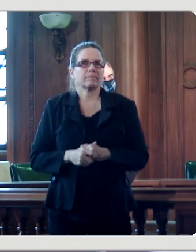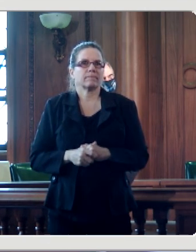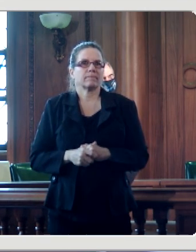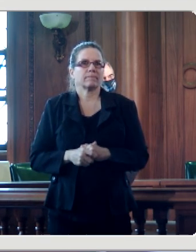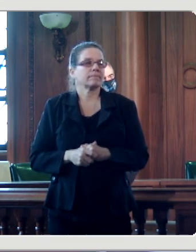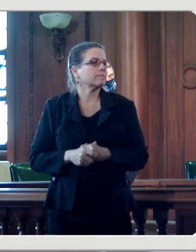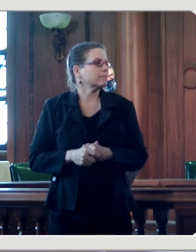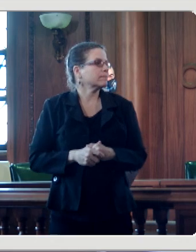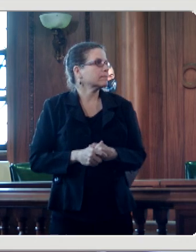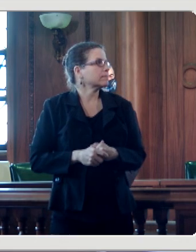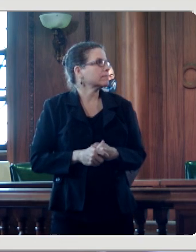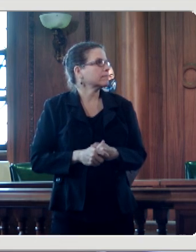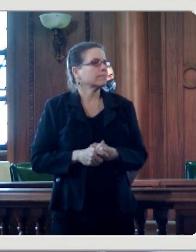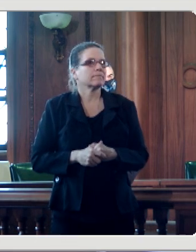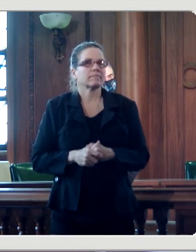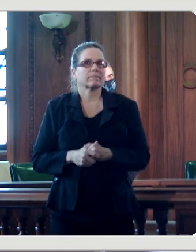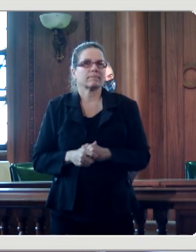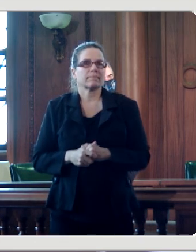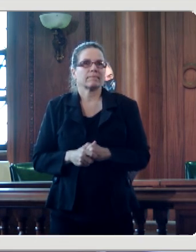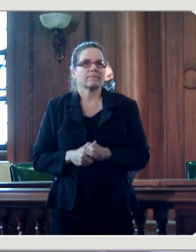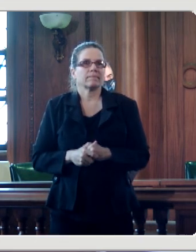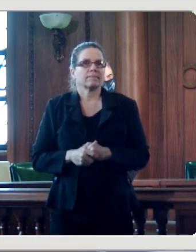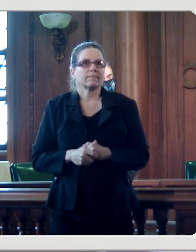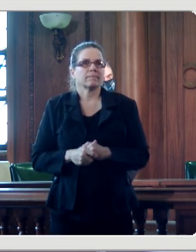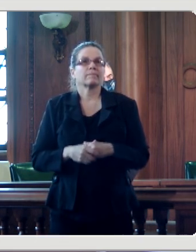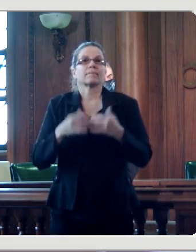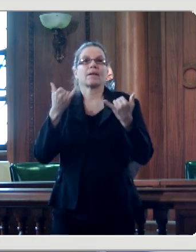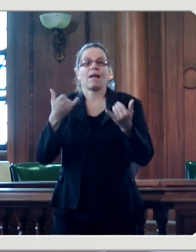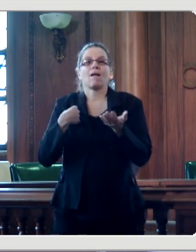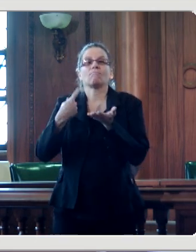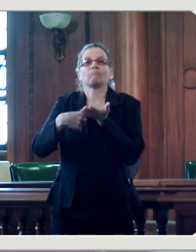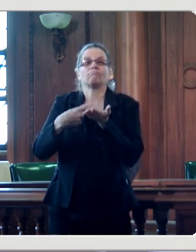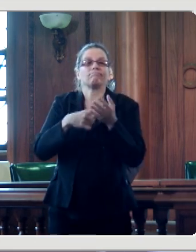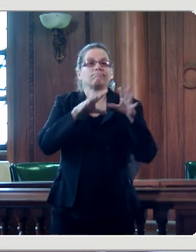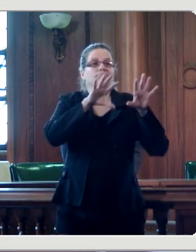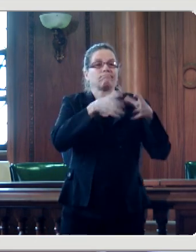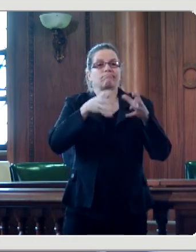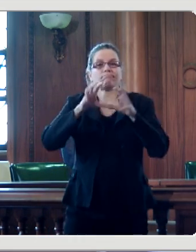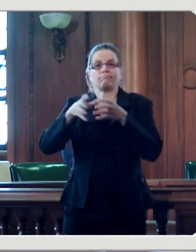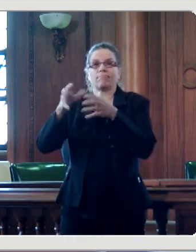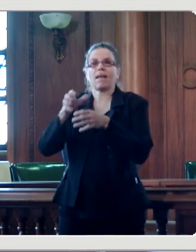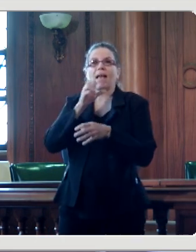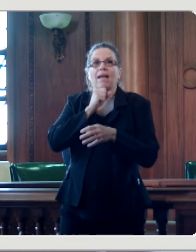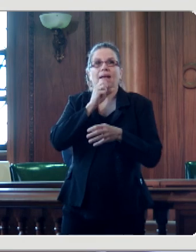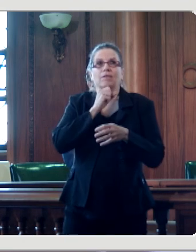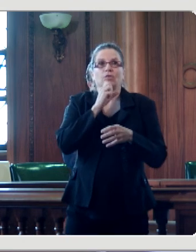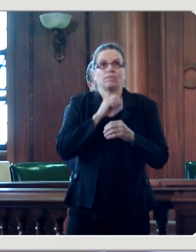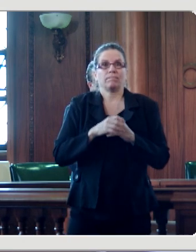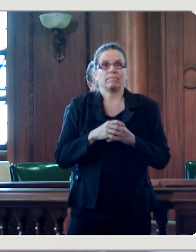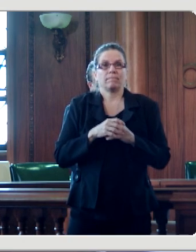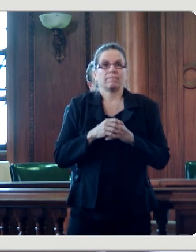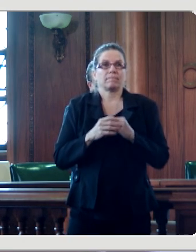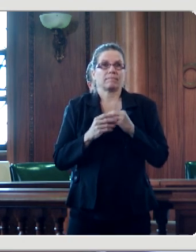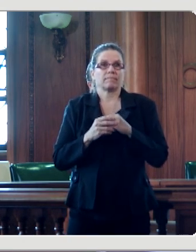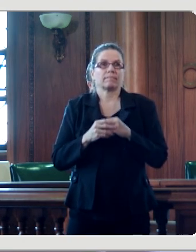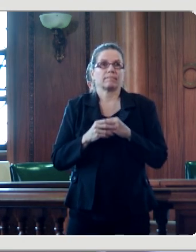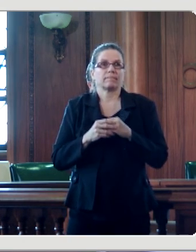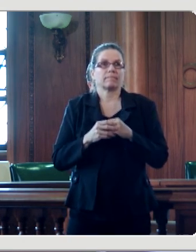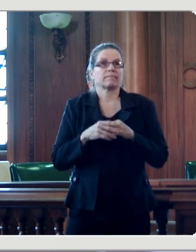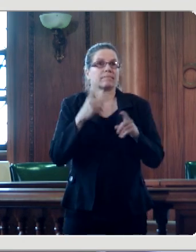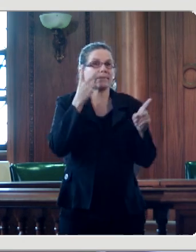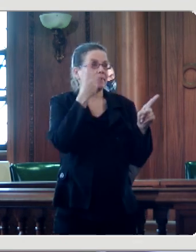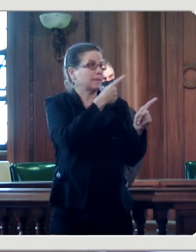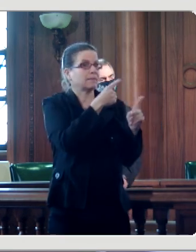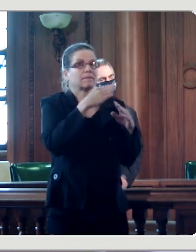as far as age group are concerned. And I'm just going to go quickly to the wheel instead of going through each